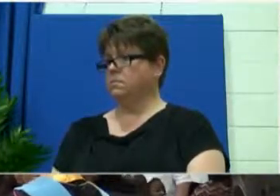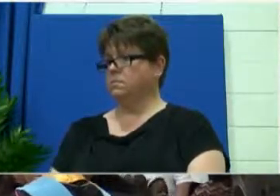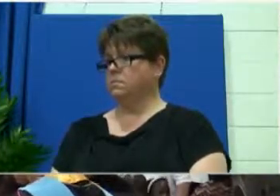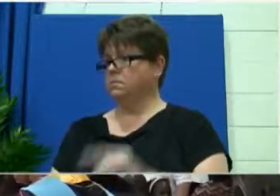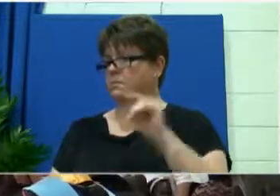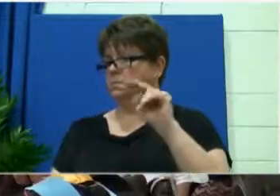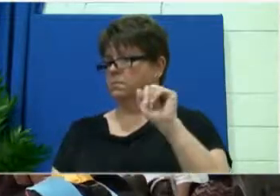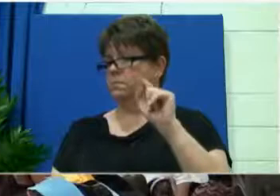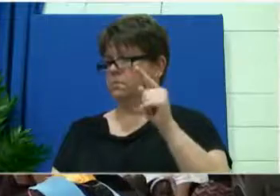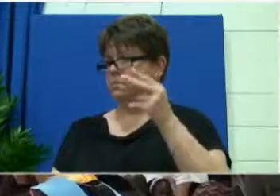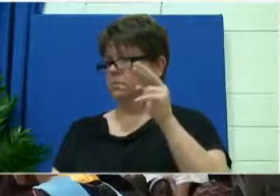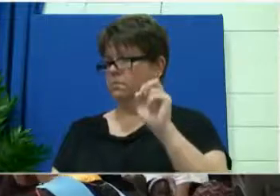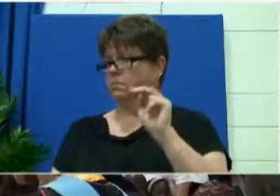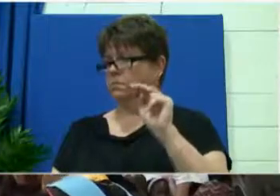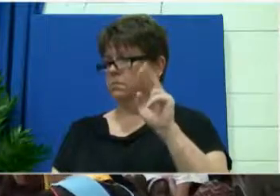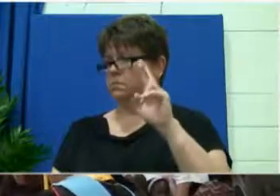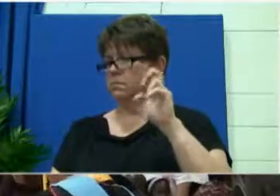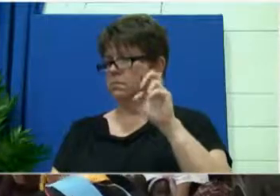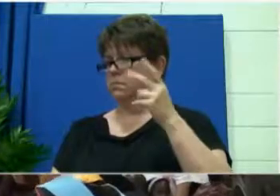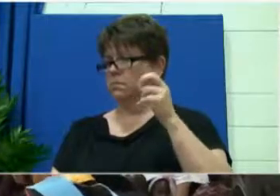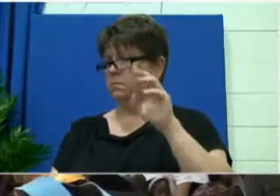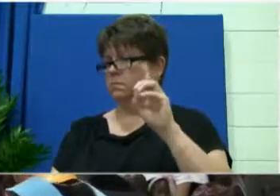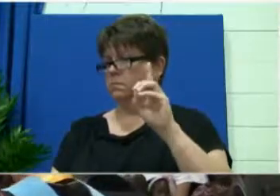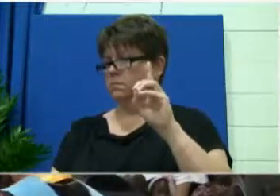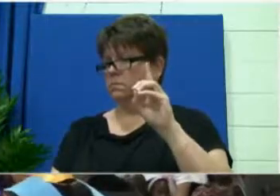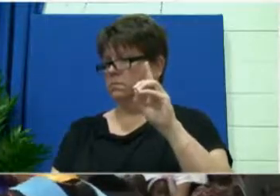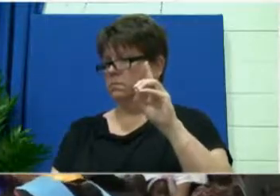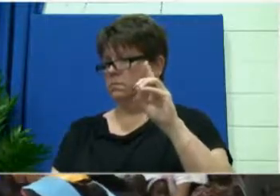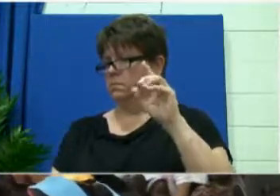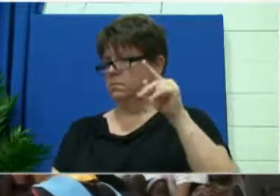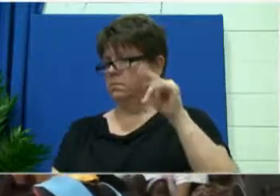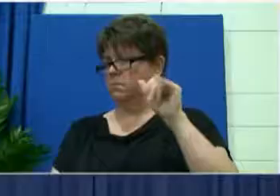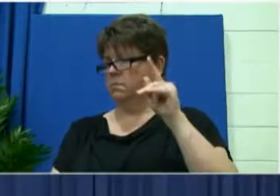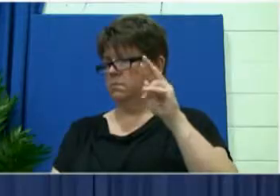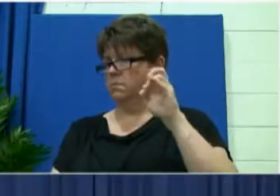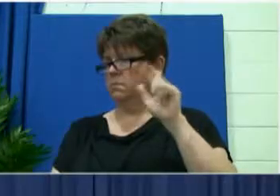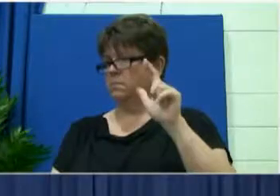Nathan Richard Mintel, Associate in Fine Arts in Music.